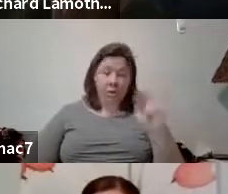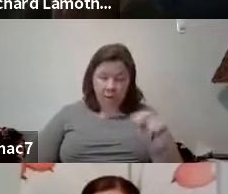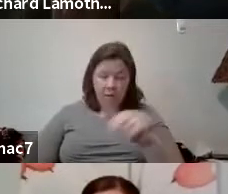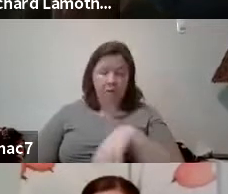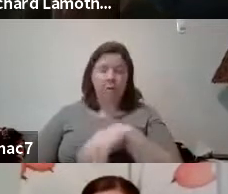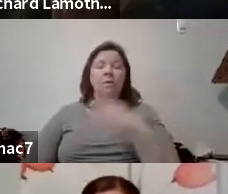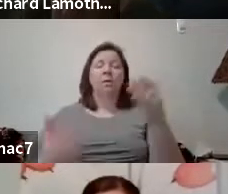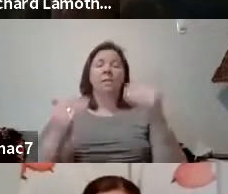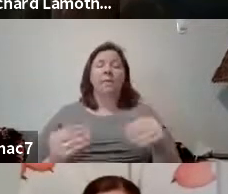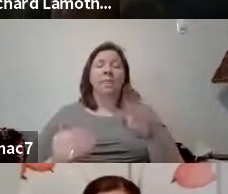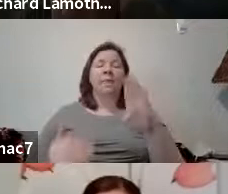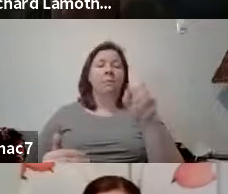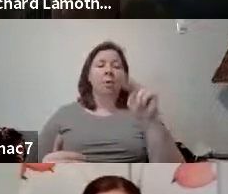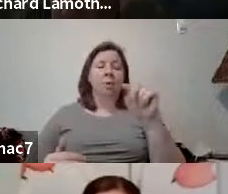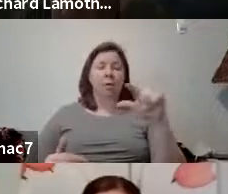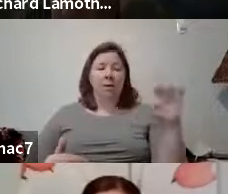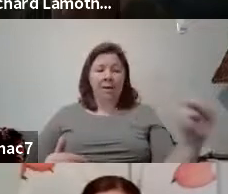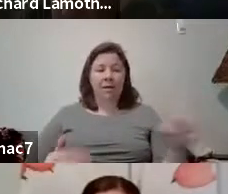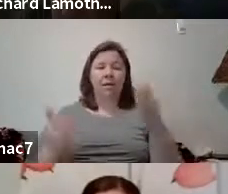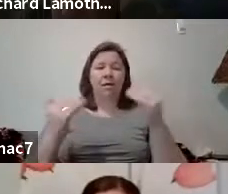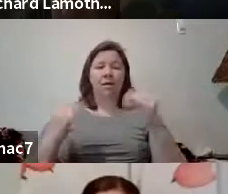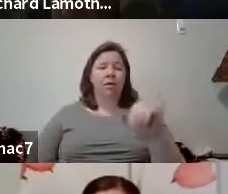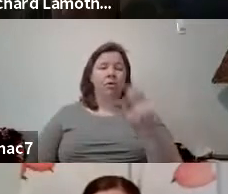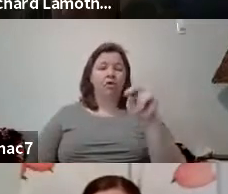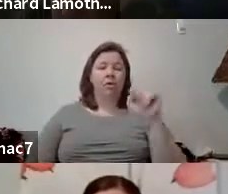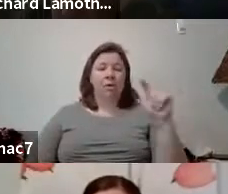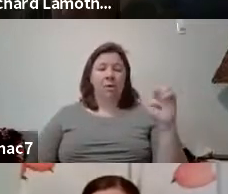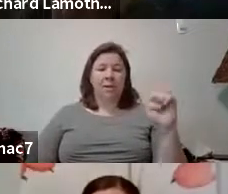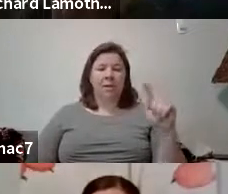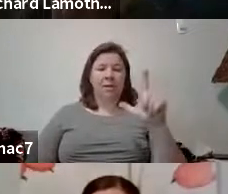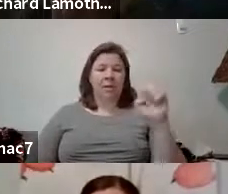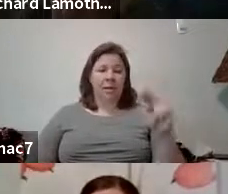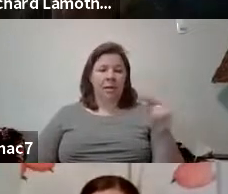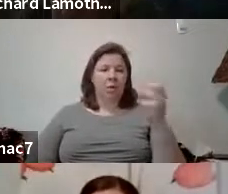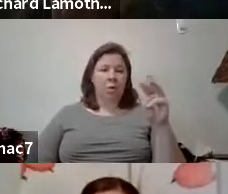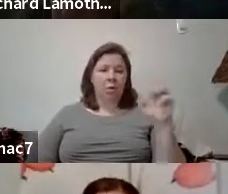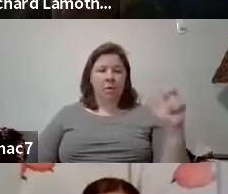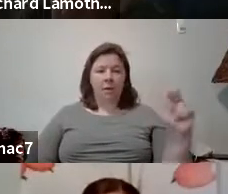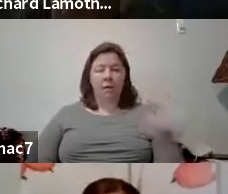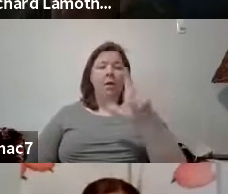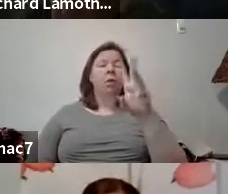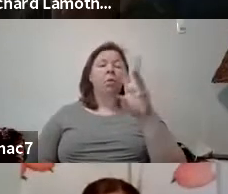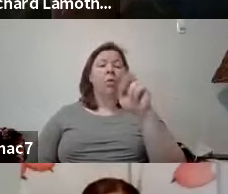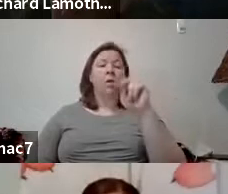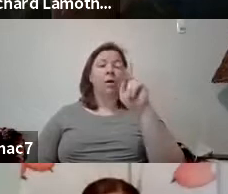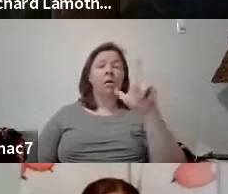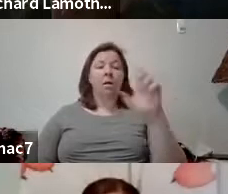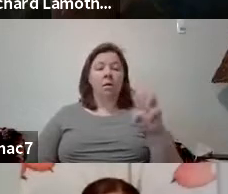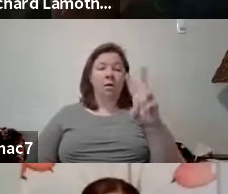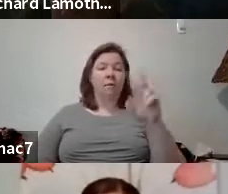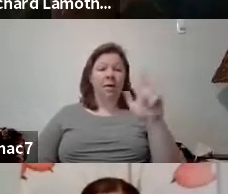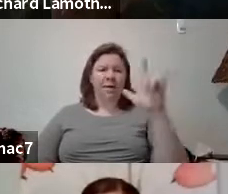Musa Bongi, Jeanette Lynn Homan, welcome. Wendell Daly, Suzanne